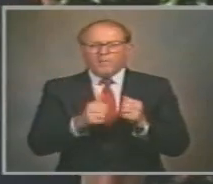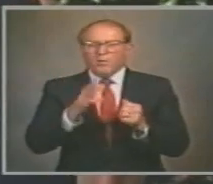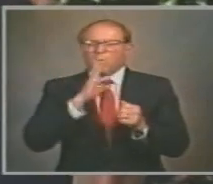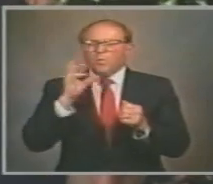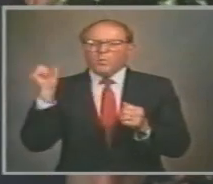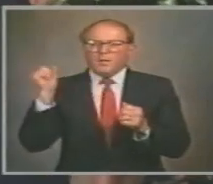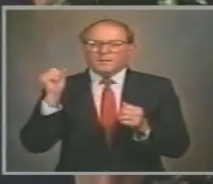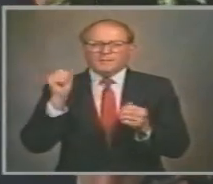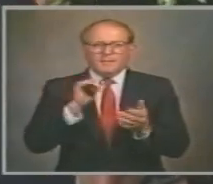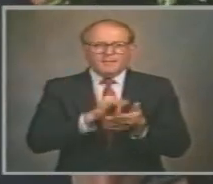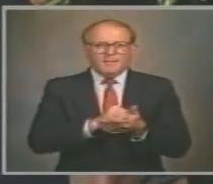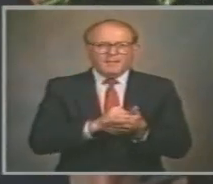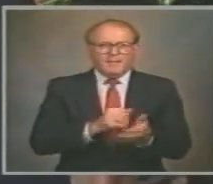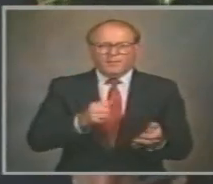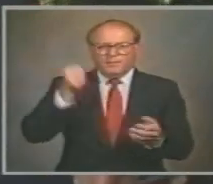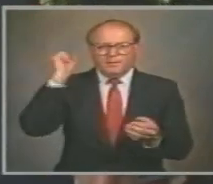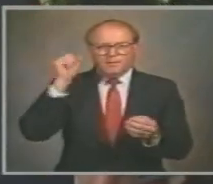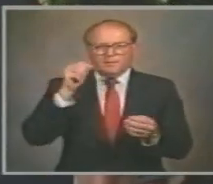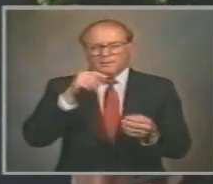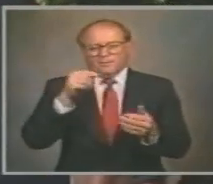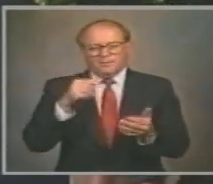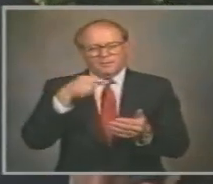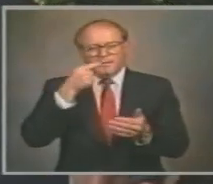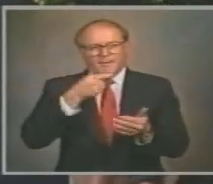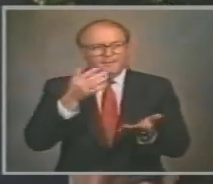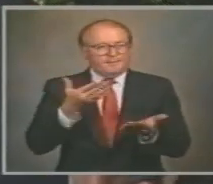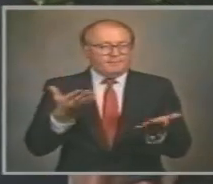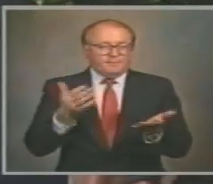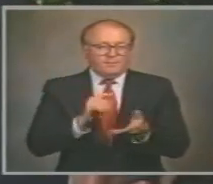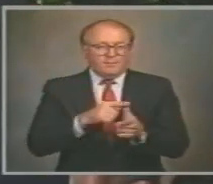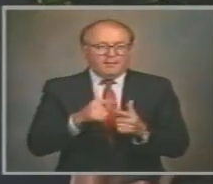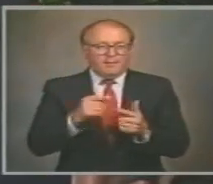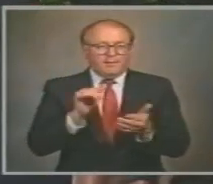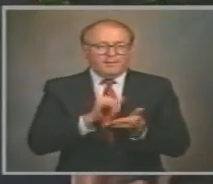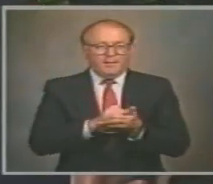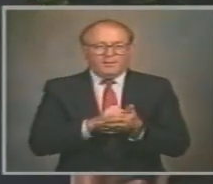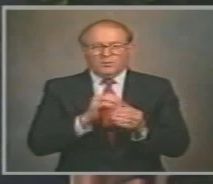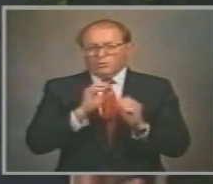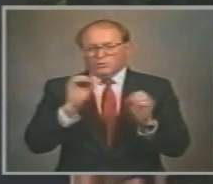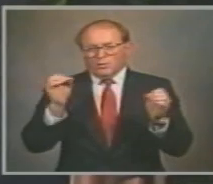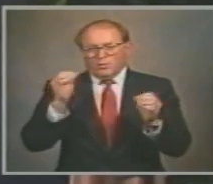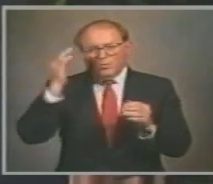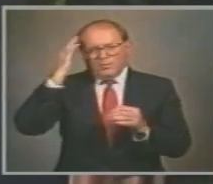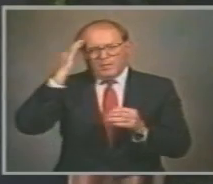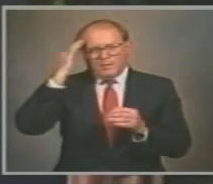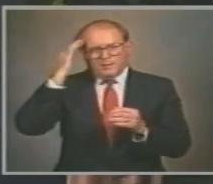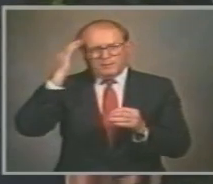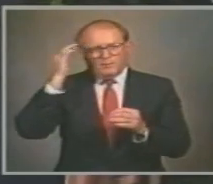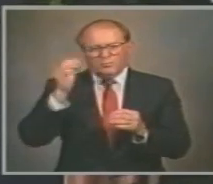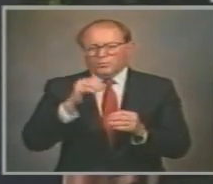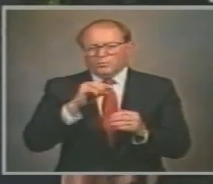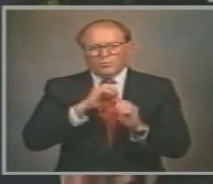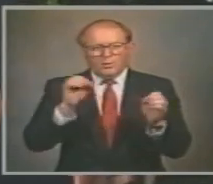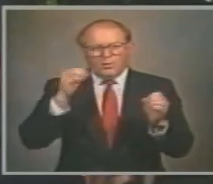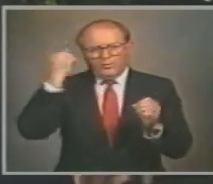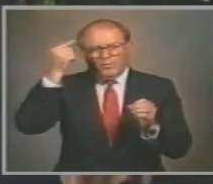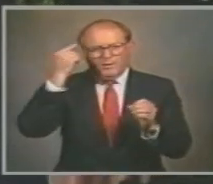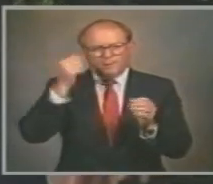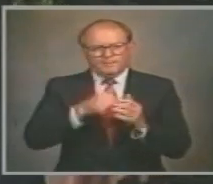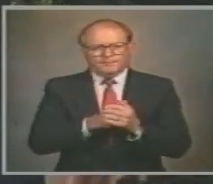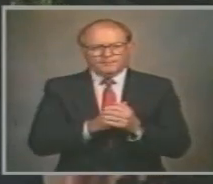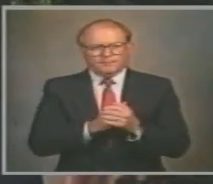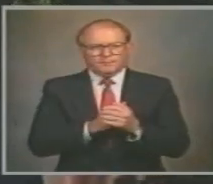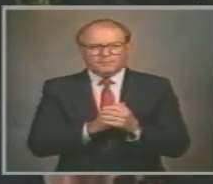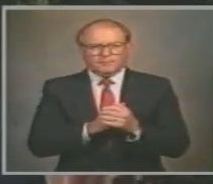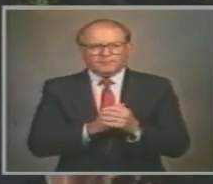the existence of the mind, since naturalism speaks only of a brain. Well, then, of